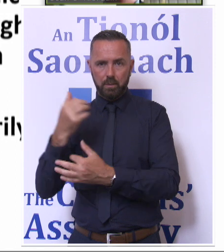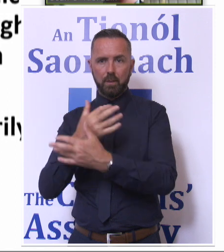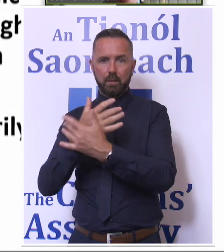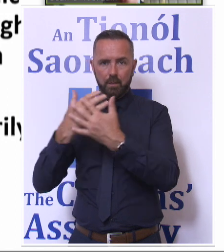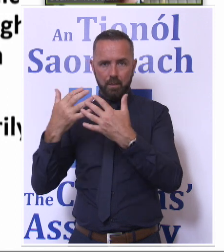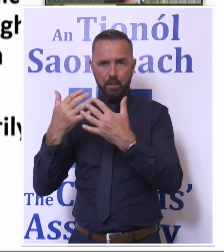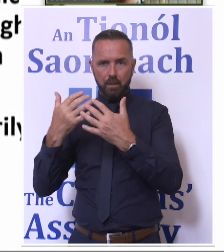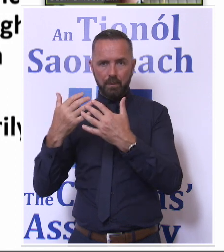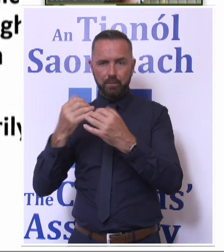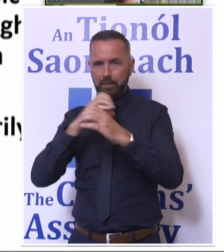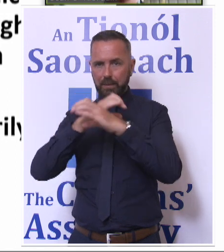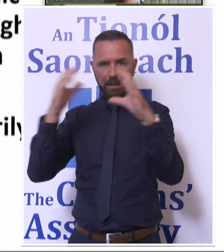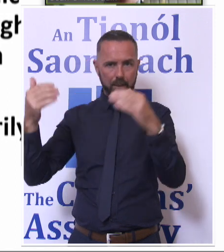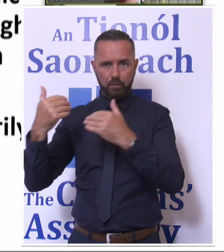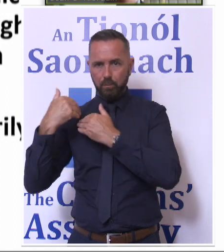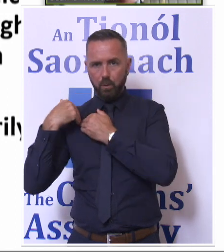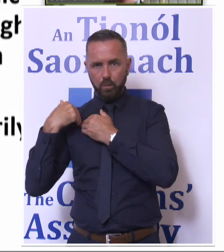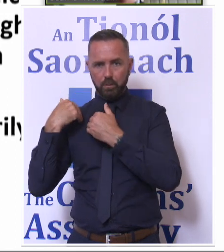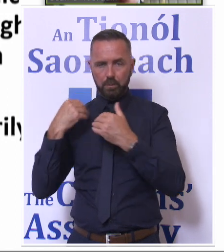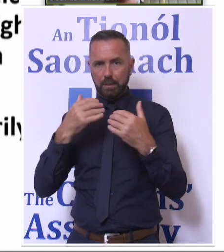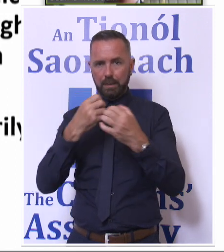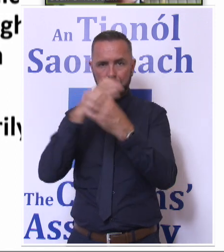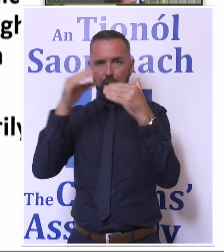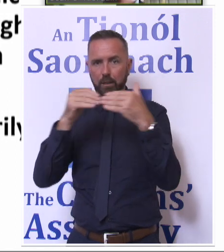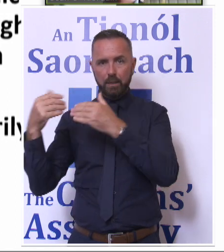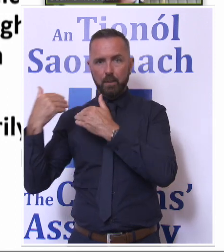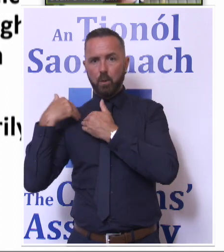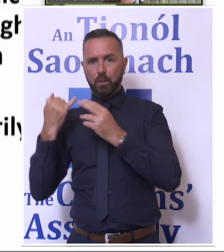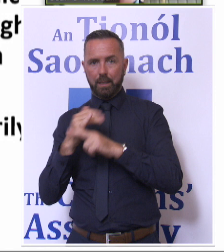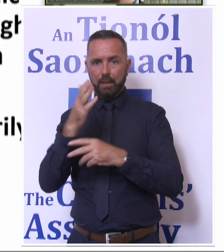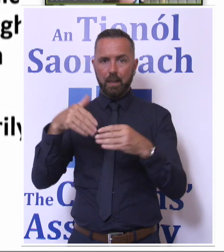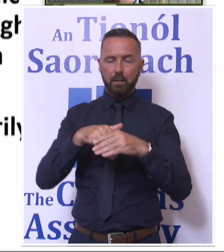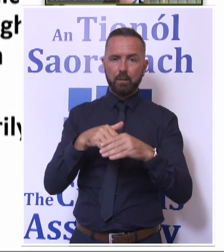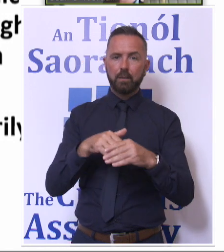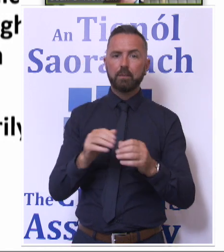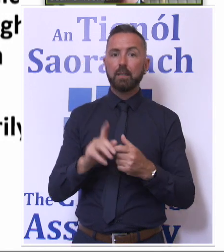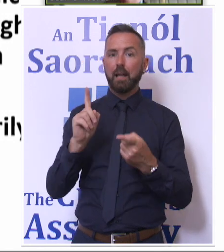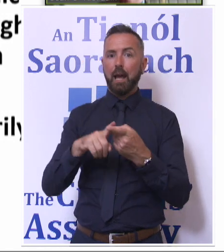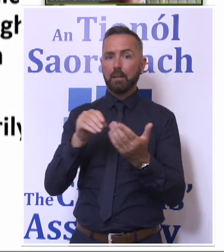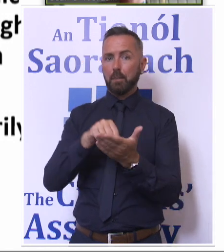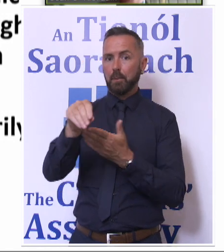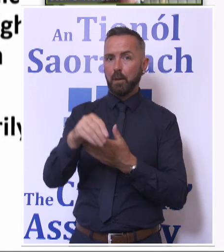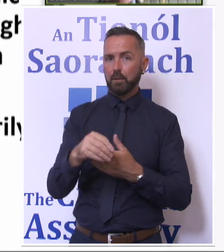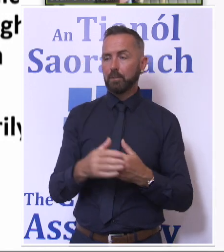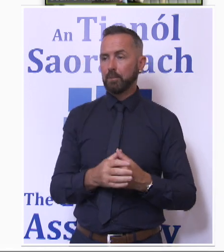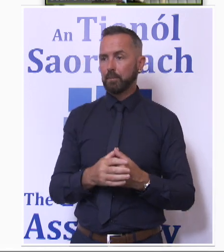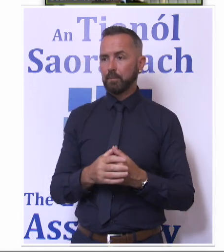very clear leadership roles within that context and are compensated accordingly.